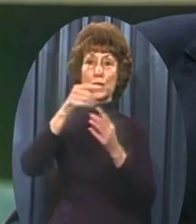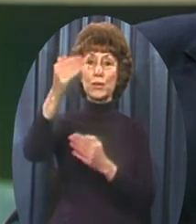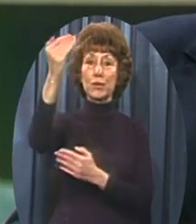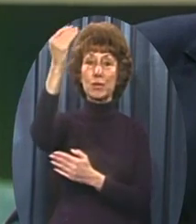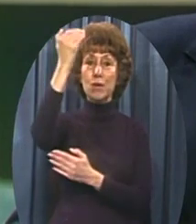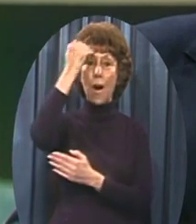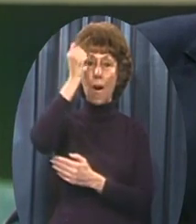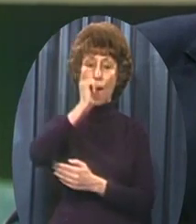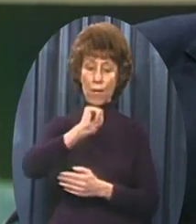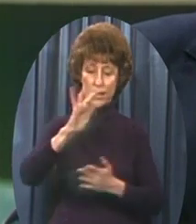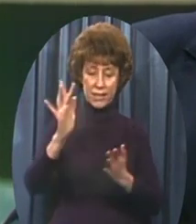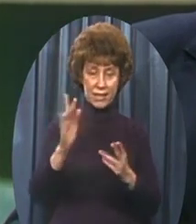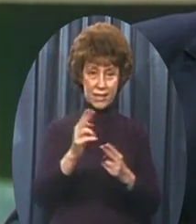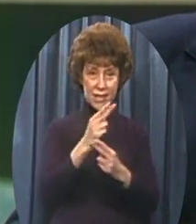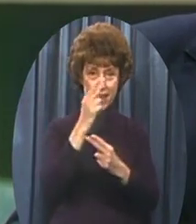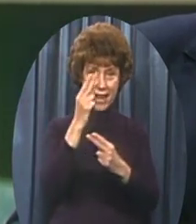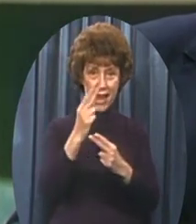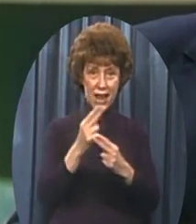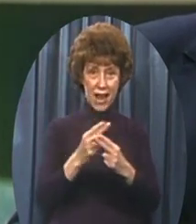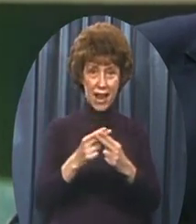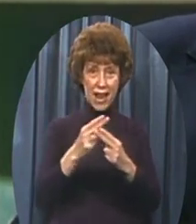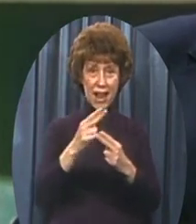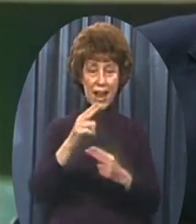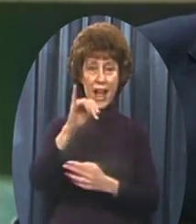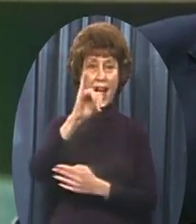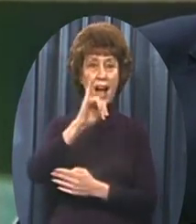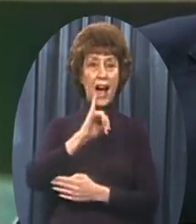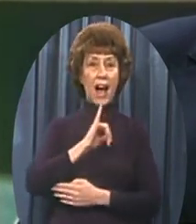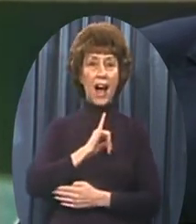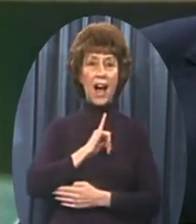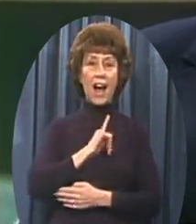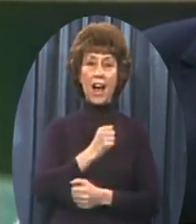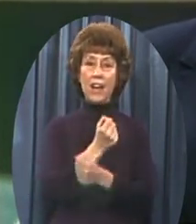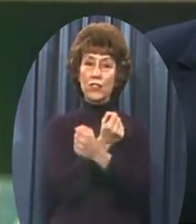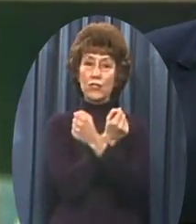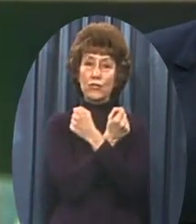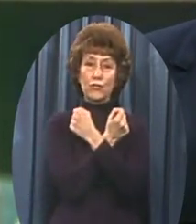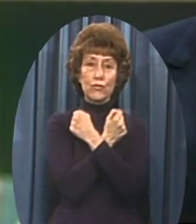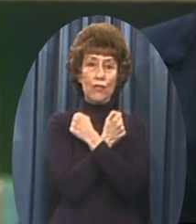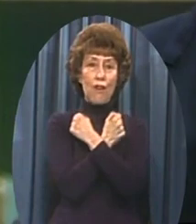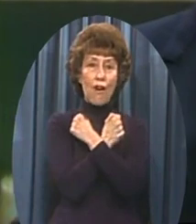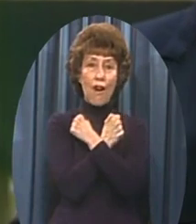a name I highly treasure.